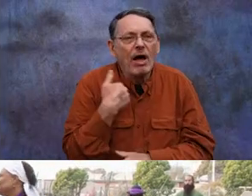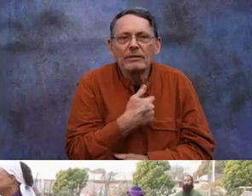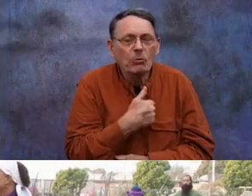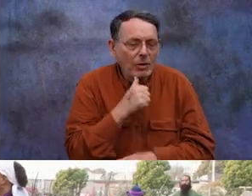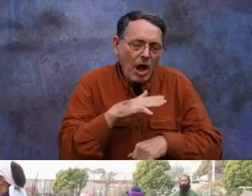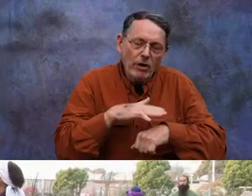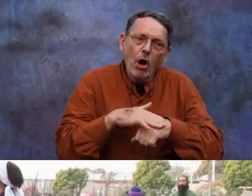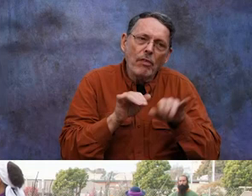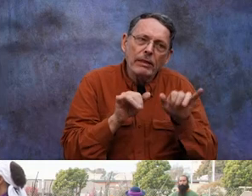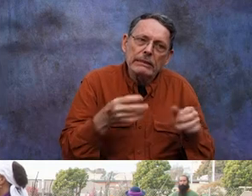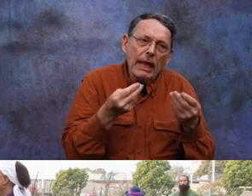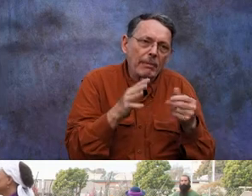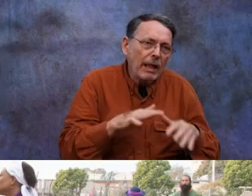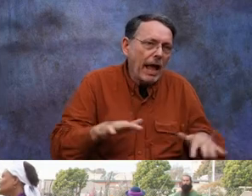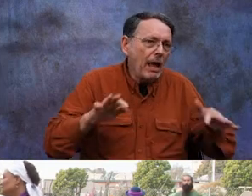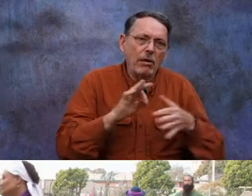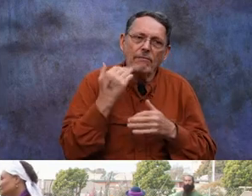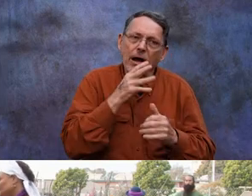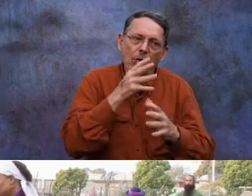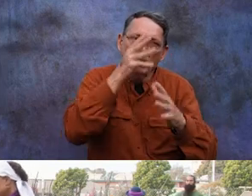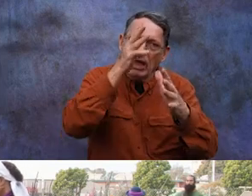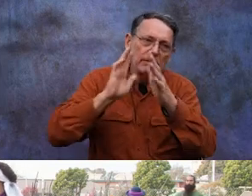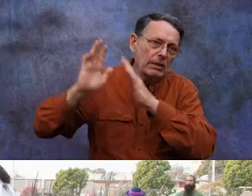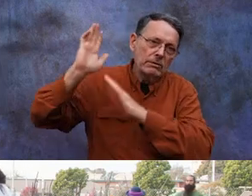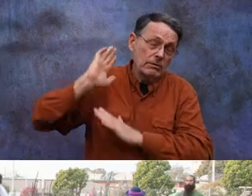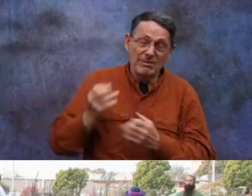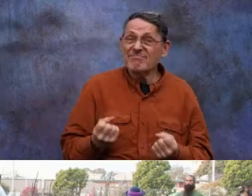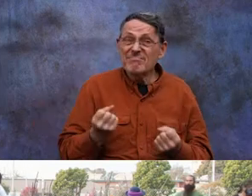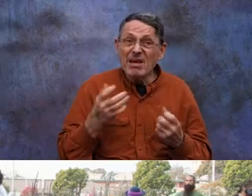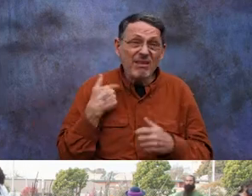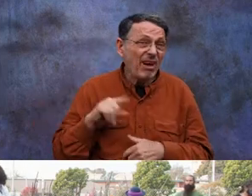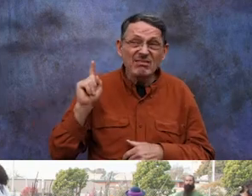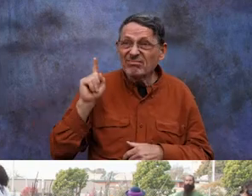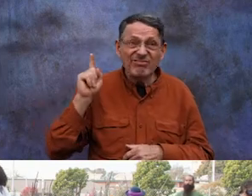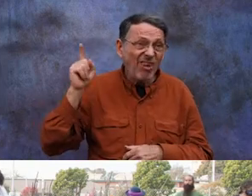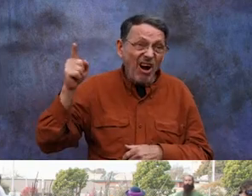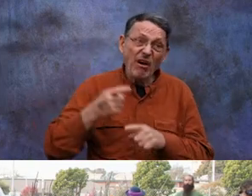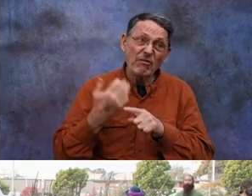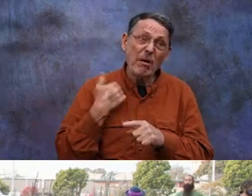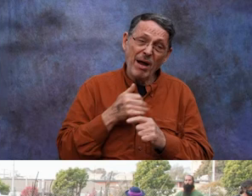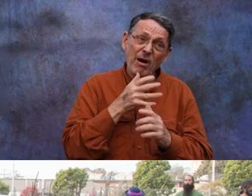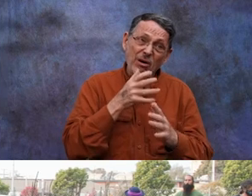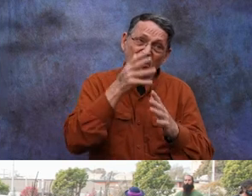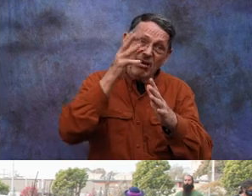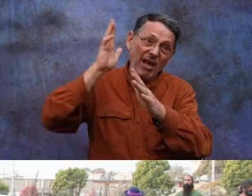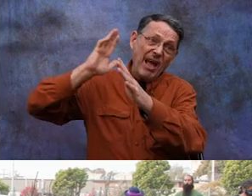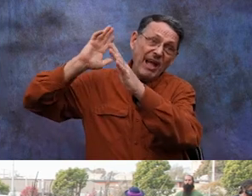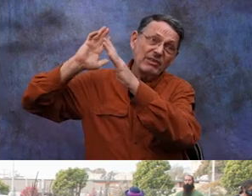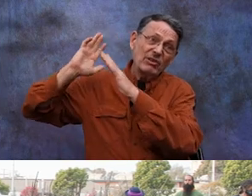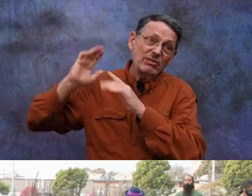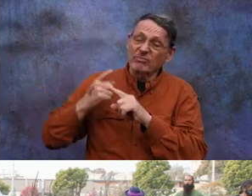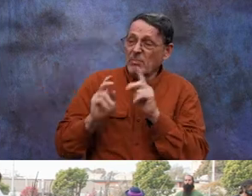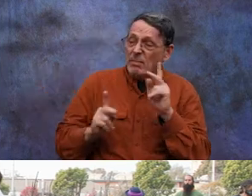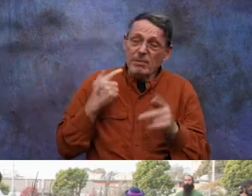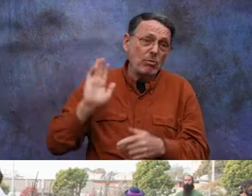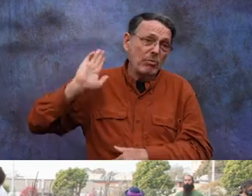land of our ancestors. So many of us are far, far away from the graves of our loved